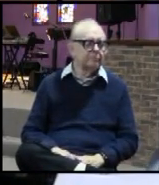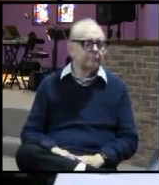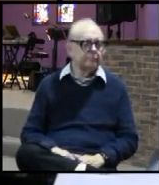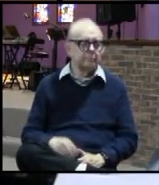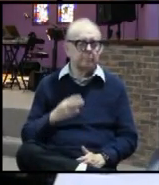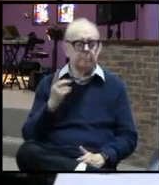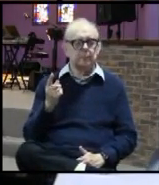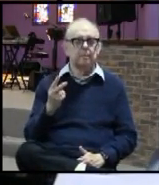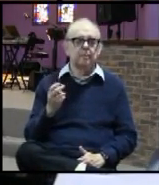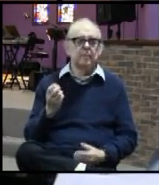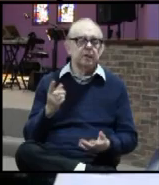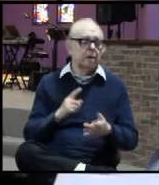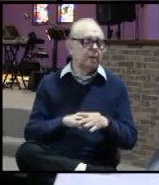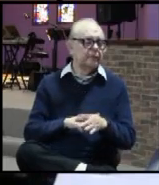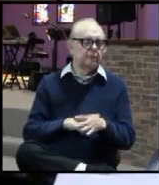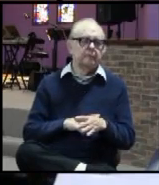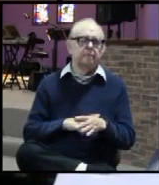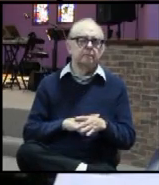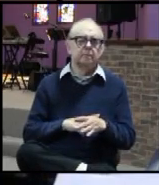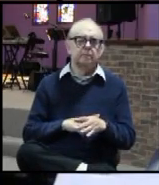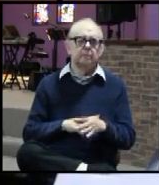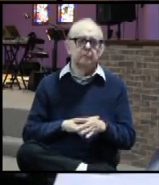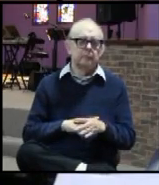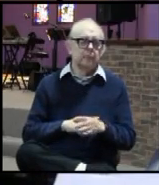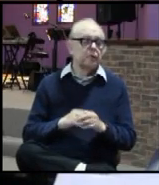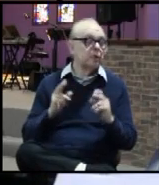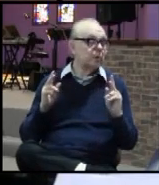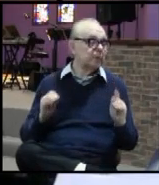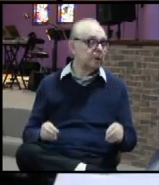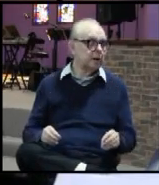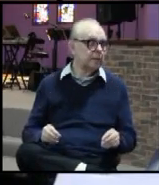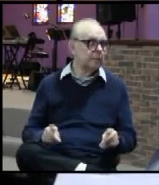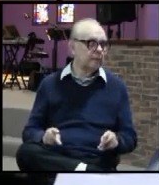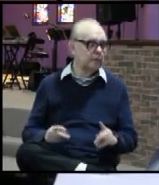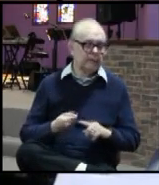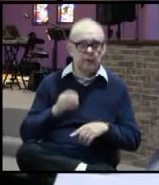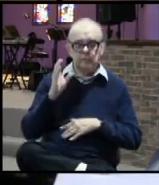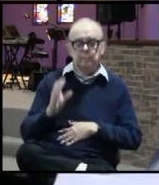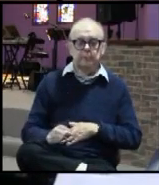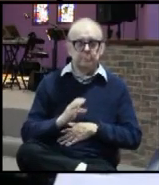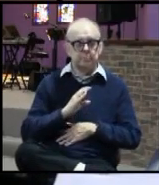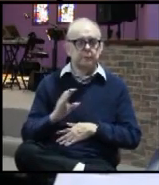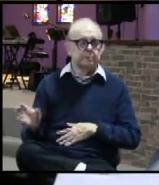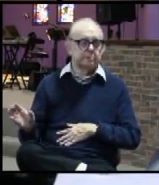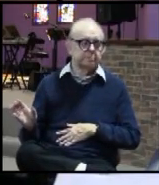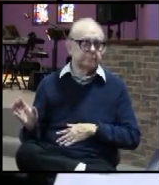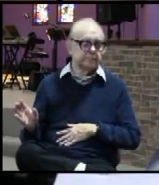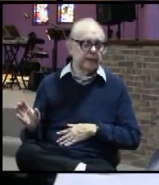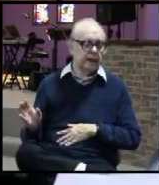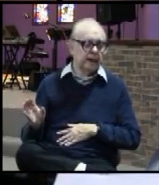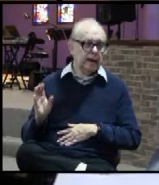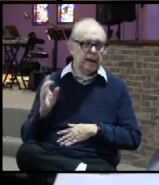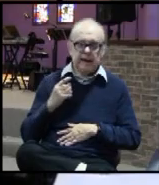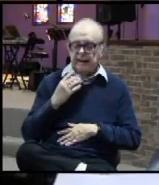see, because a lot of times, nobody from the cross had ever said, "Father, forgive